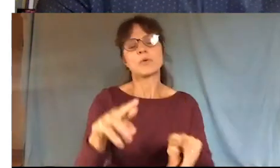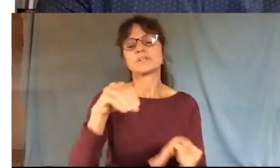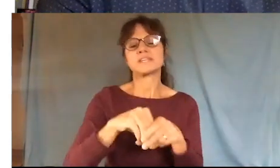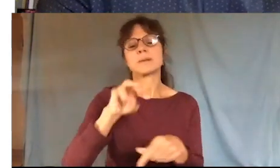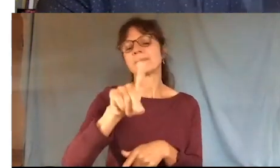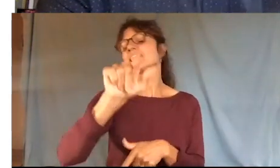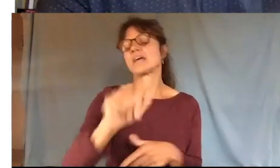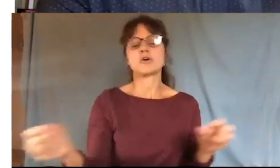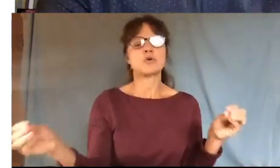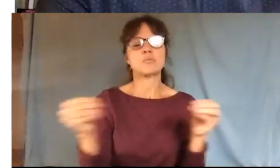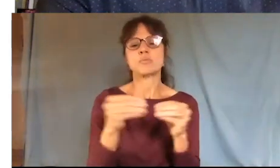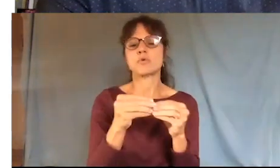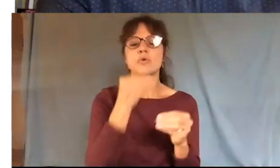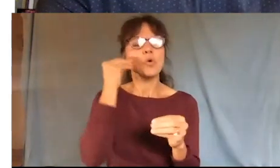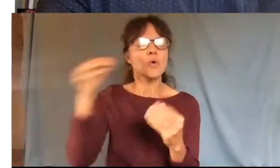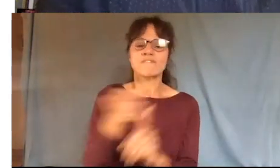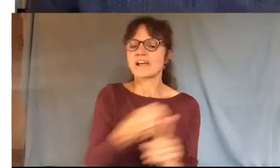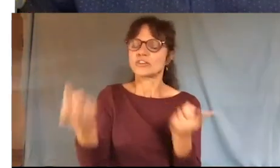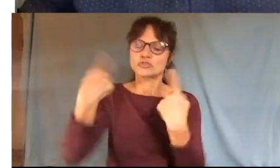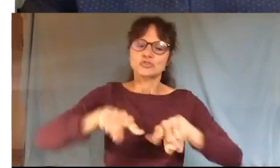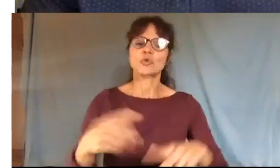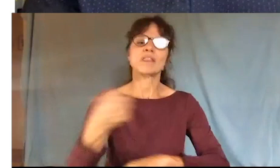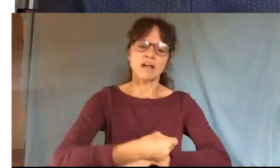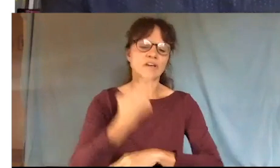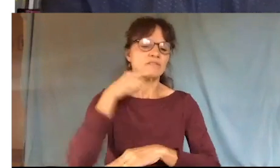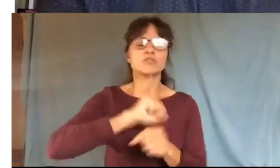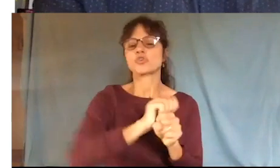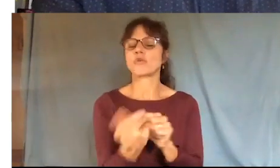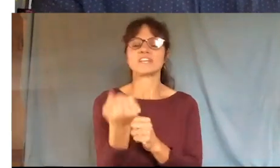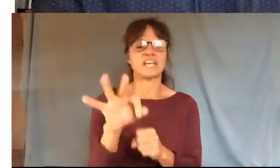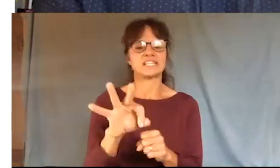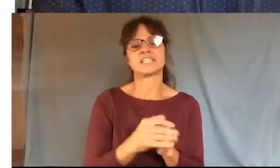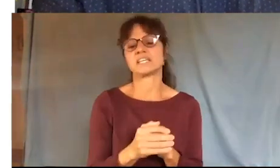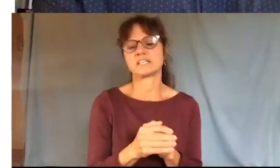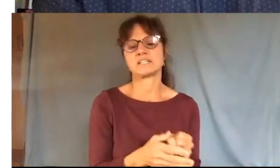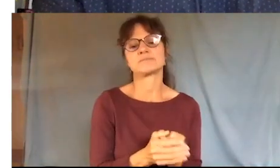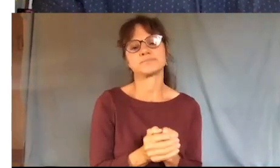of greater rates of domestic violence during lockdown for COVID-19. Next.